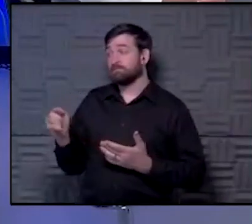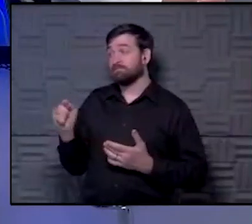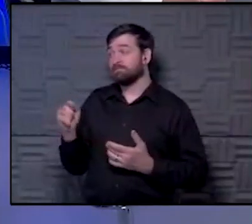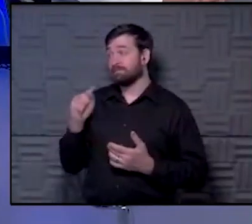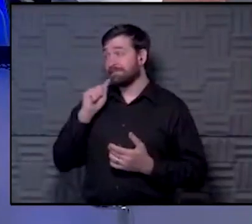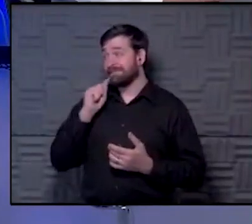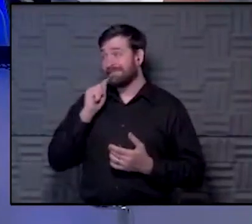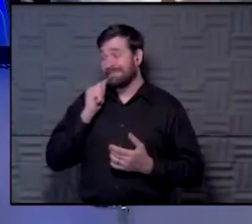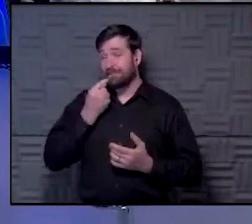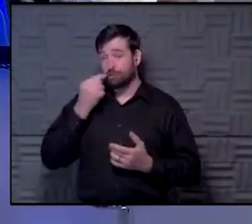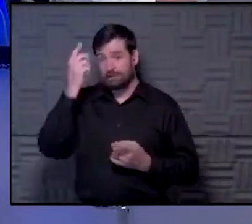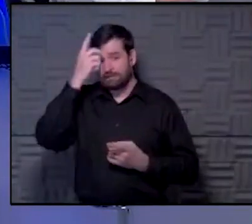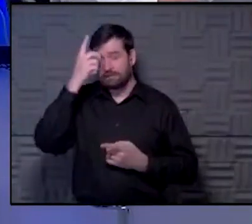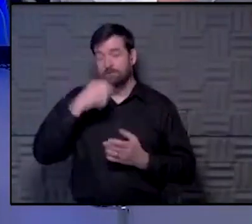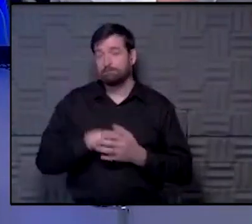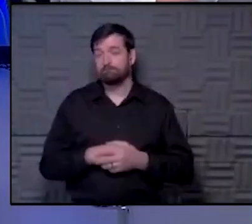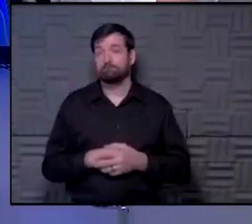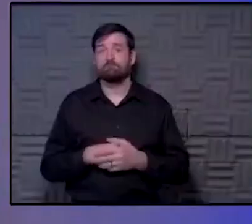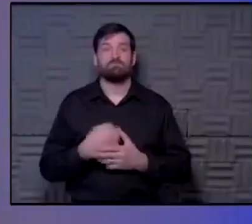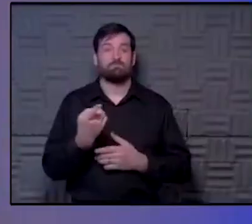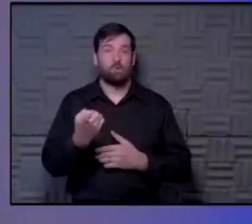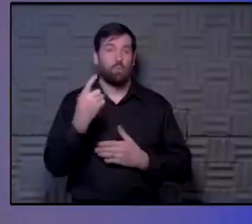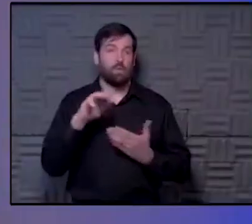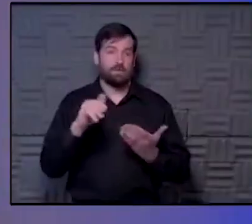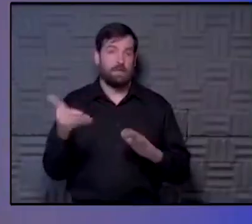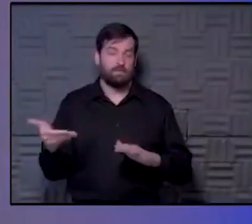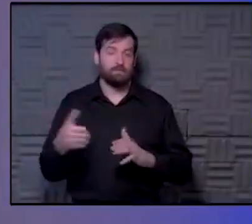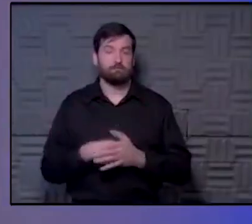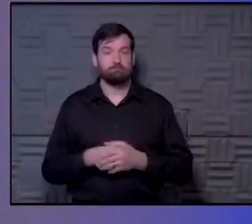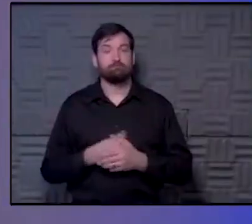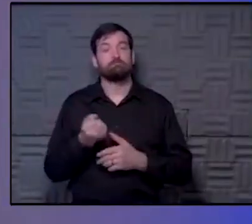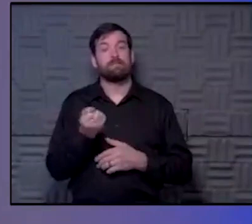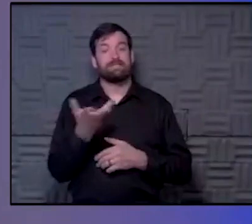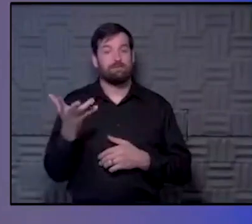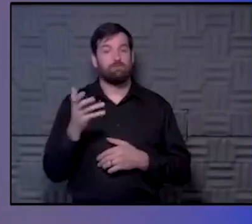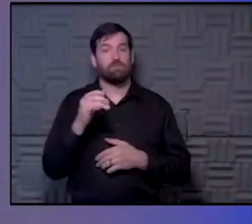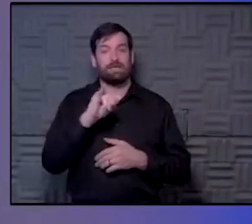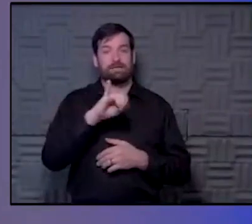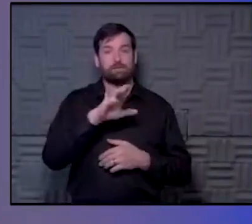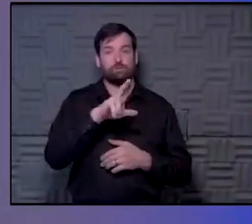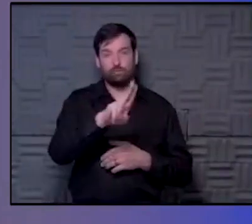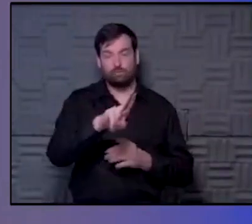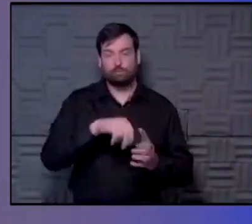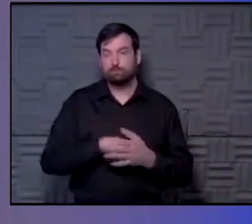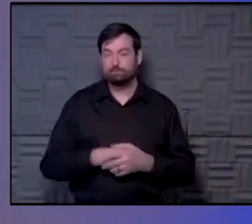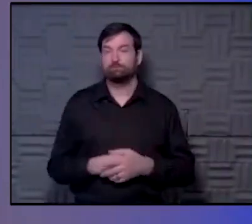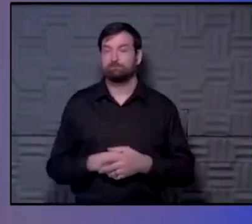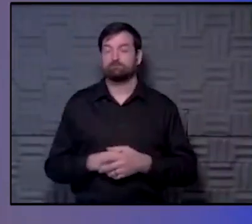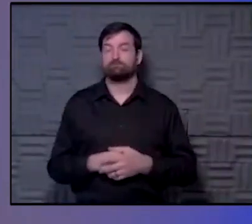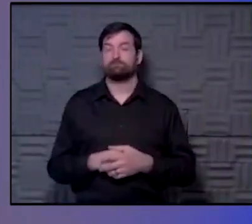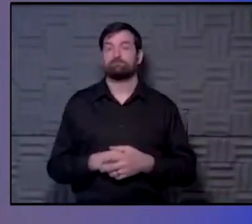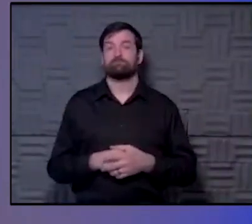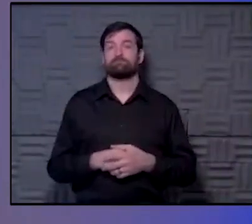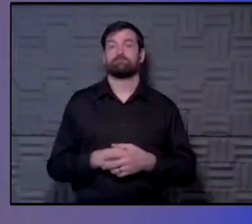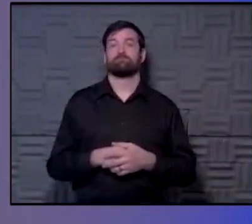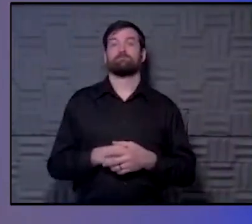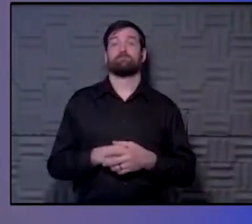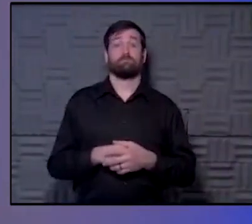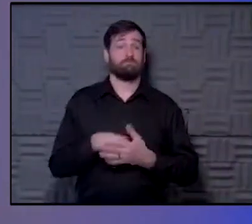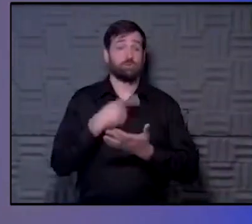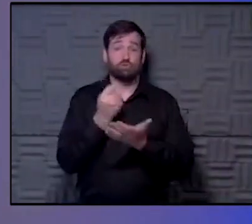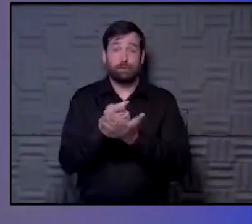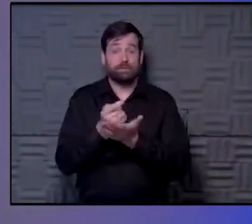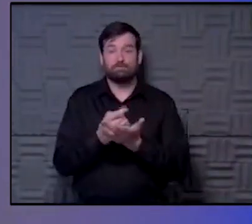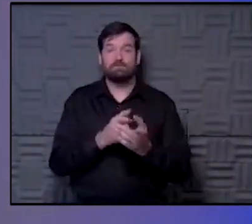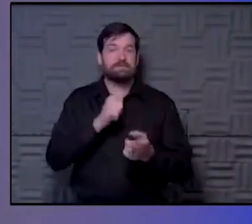disease, and there was one death. Several of them went to the intensive care unit. So the treatment is